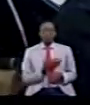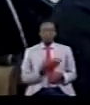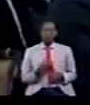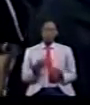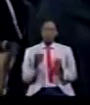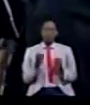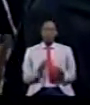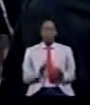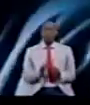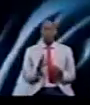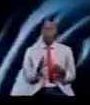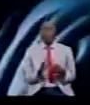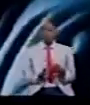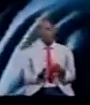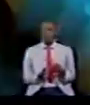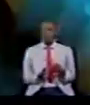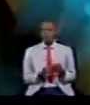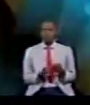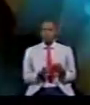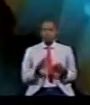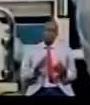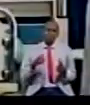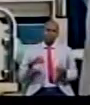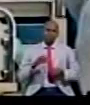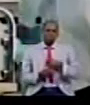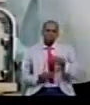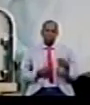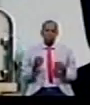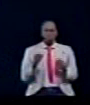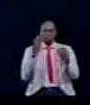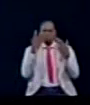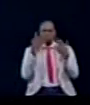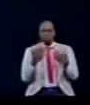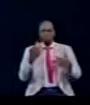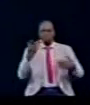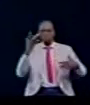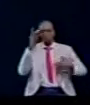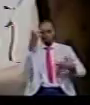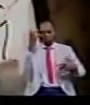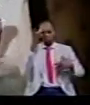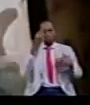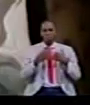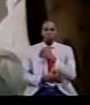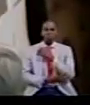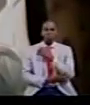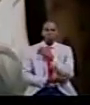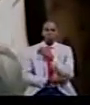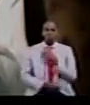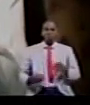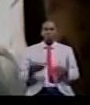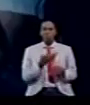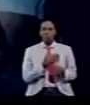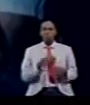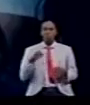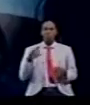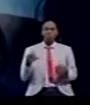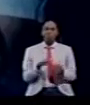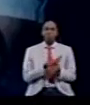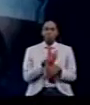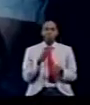God, in the mighty name of Jesus Christ, in Jesus' name, we have